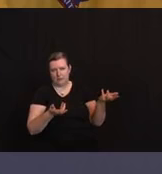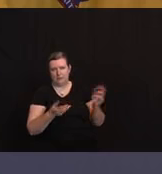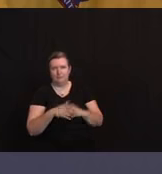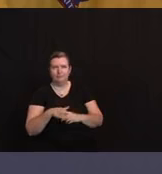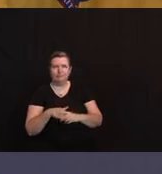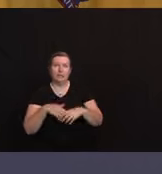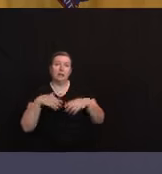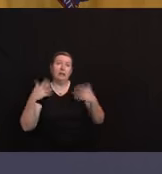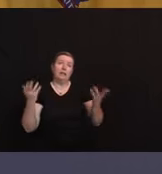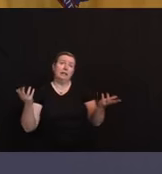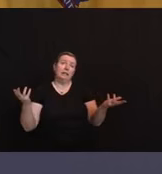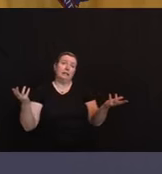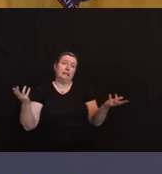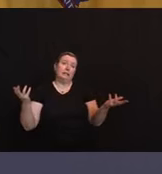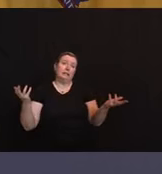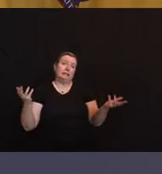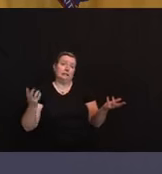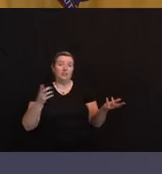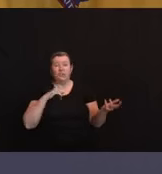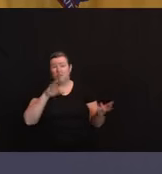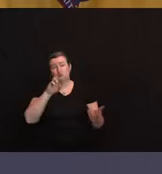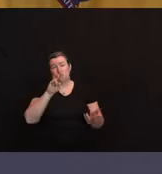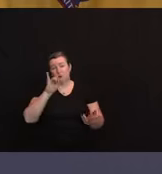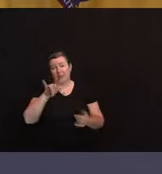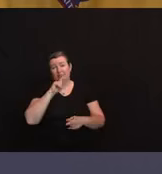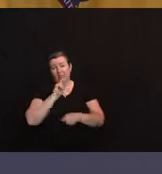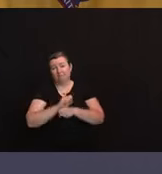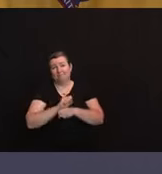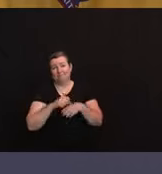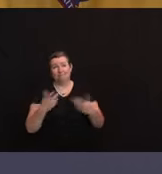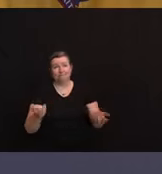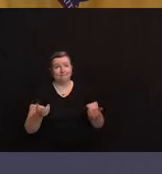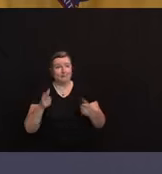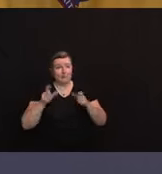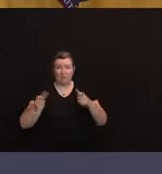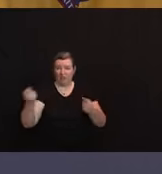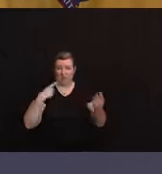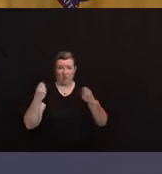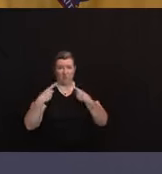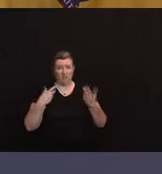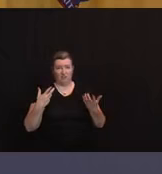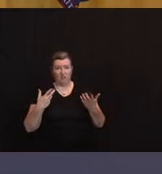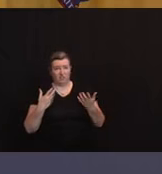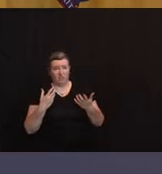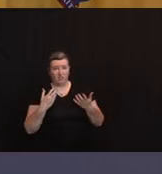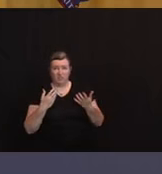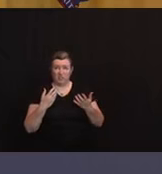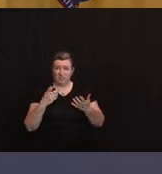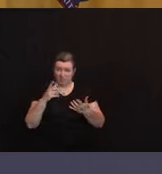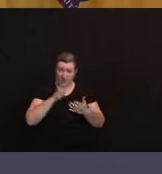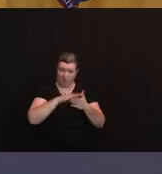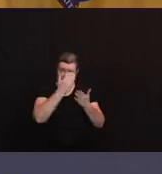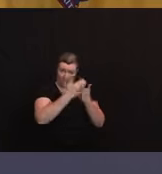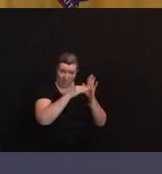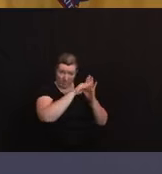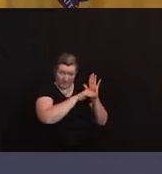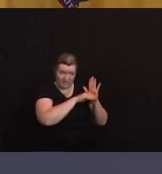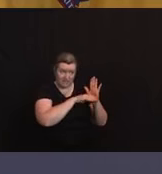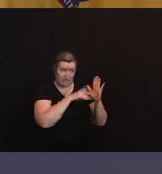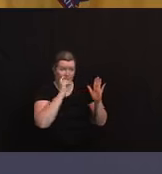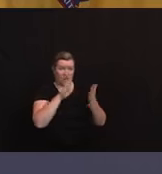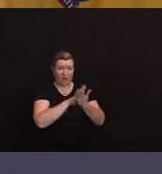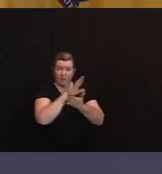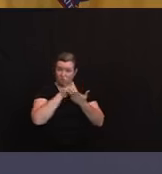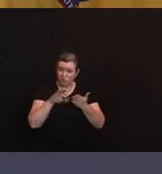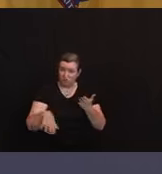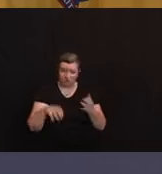be a reality. Someone asked me, did it include college students? Yeah, it does. So we were already, Mom and she and I were last